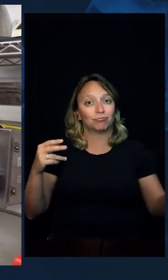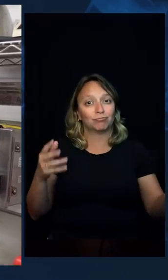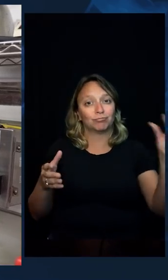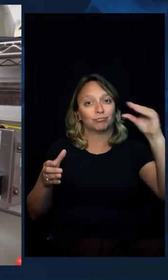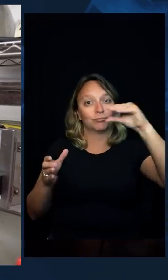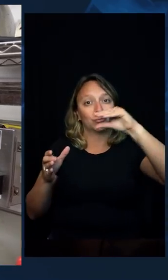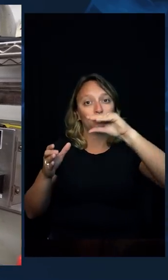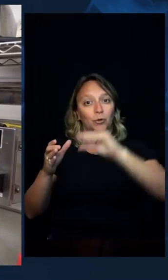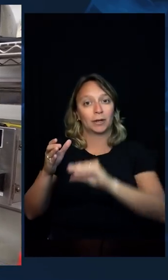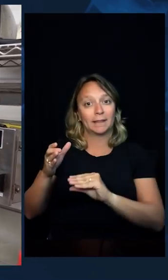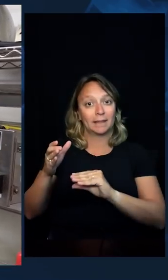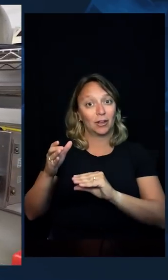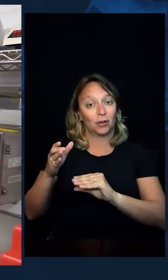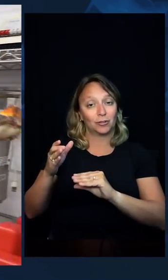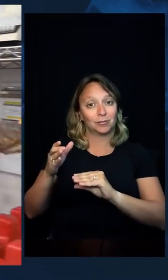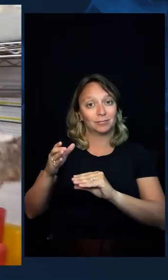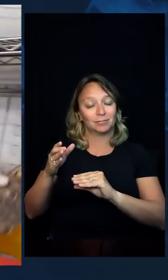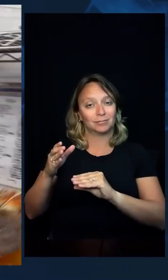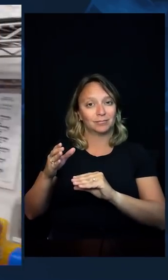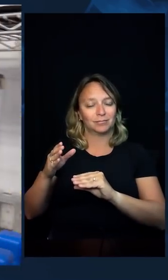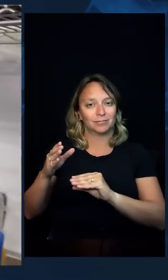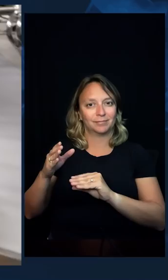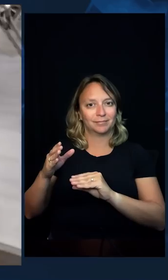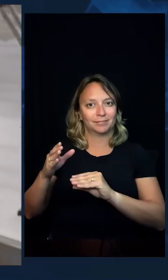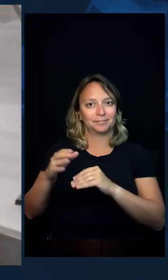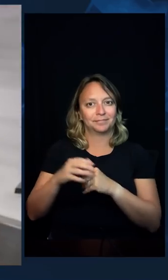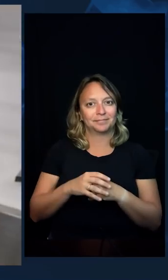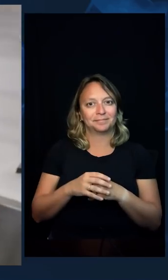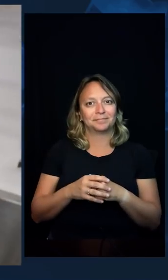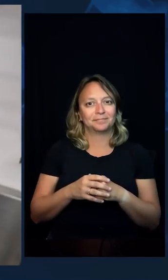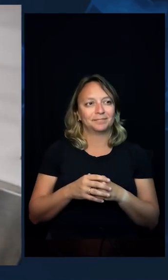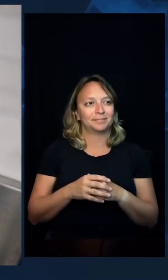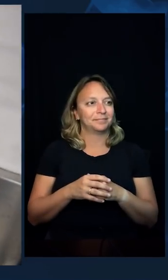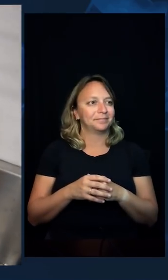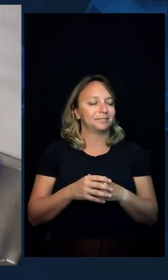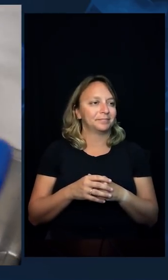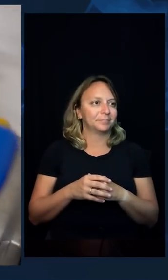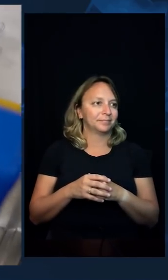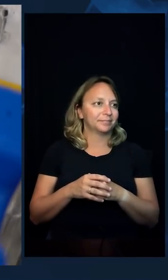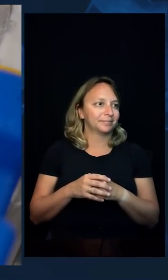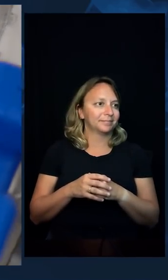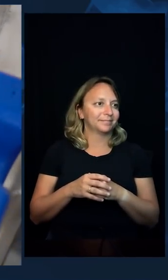ahead and shove them right into the Lego block, just like that.